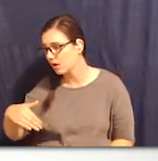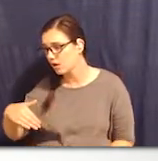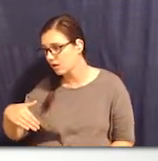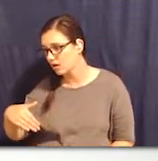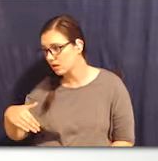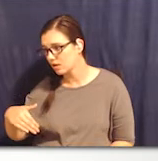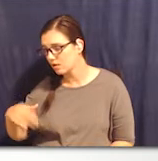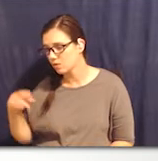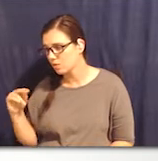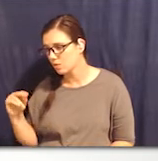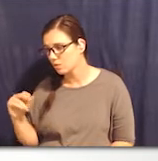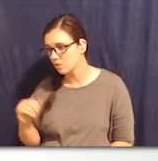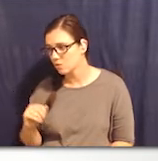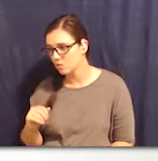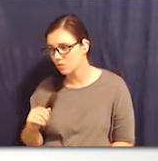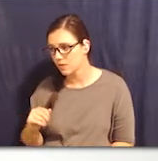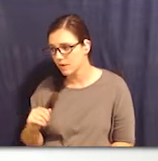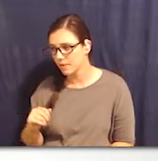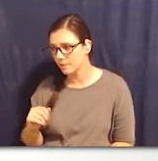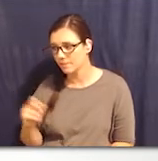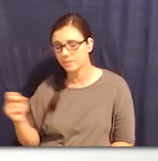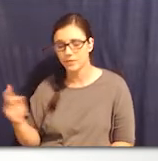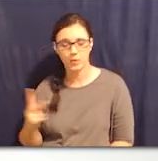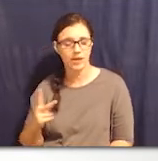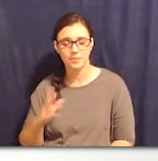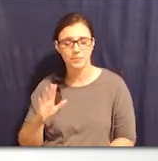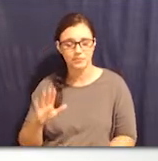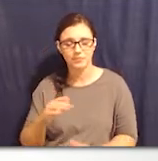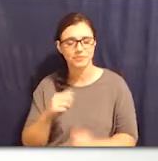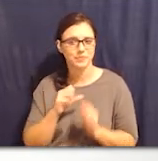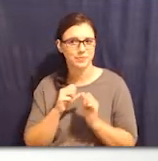everything okay? Not yet.